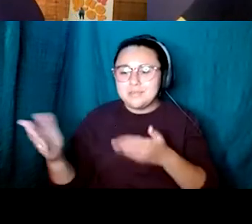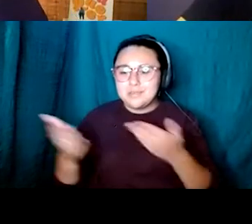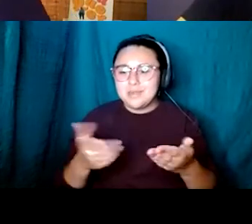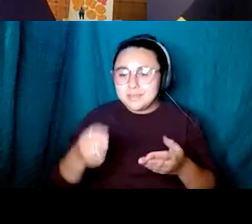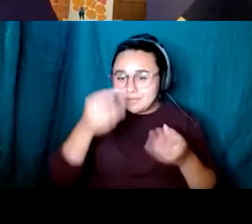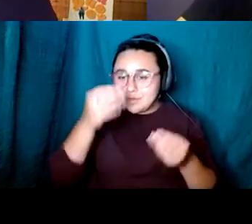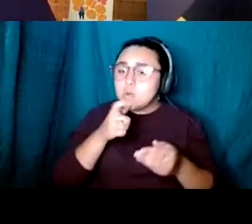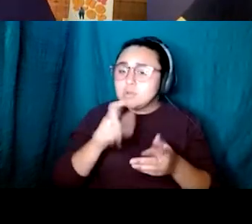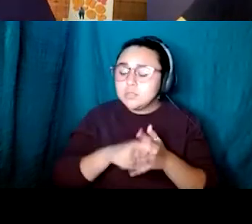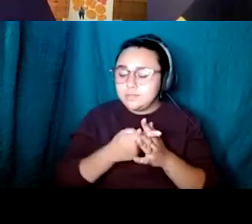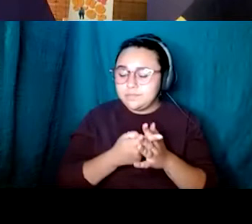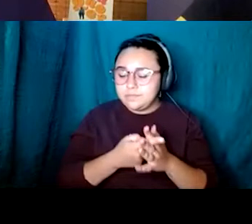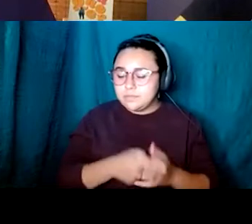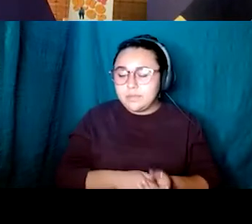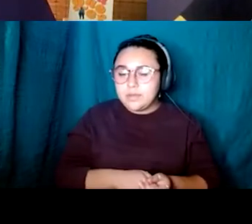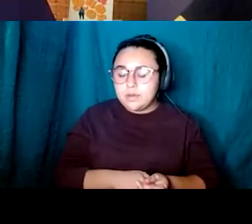start?